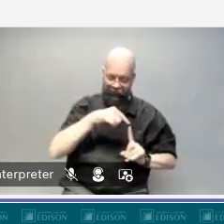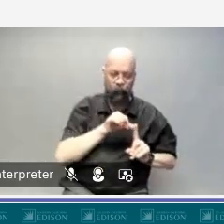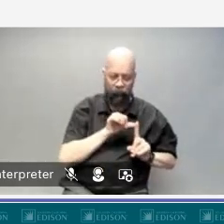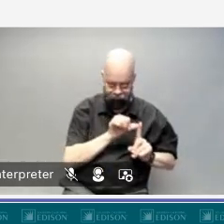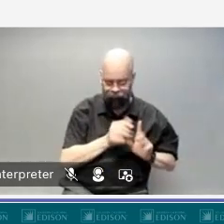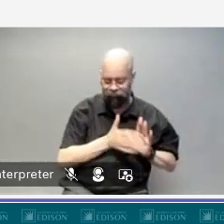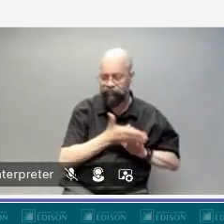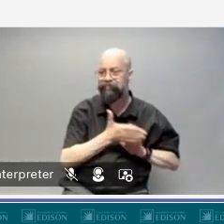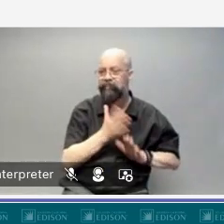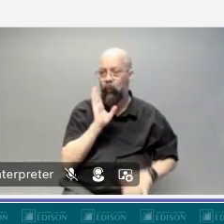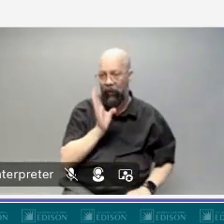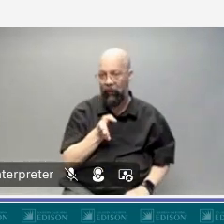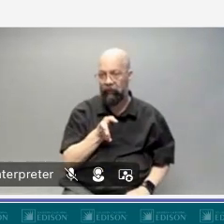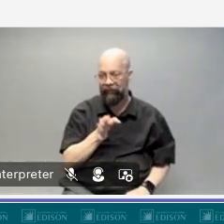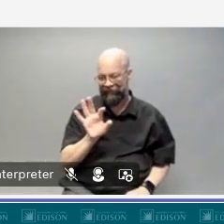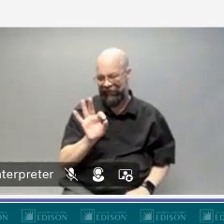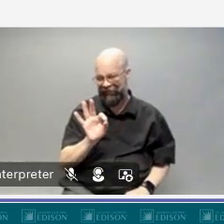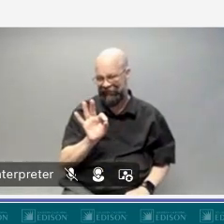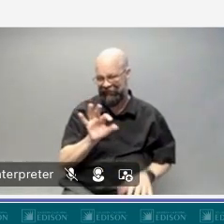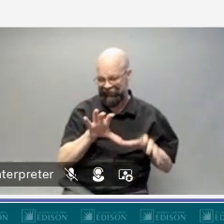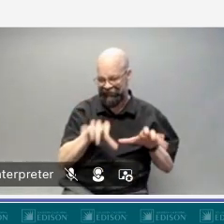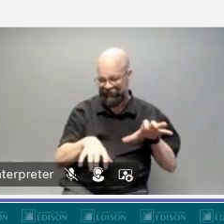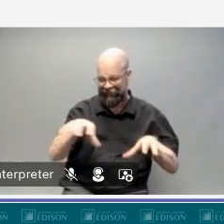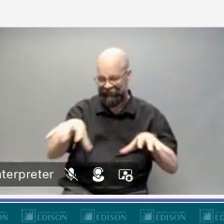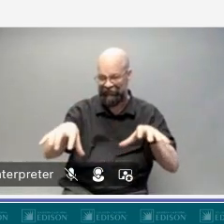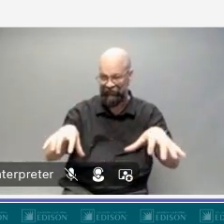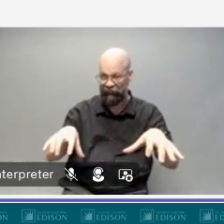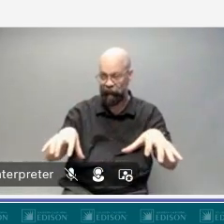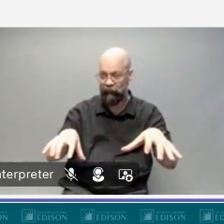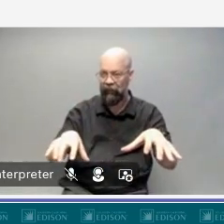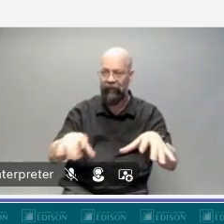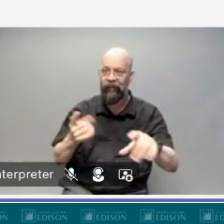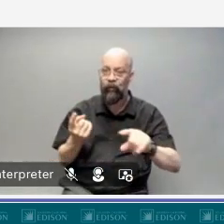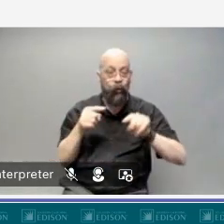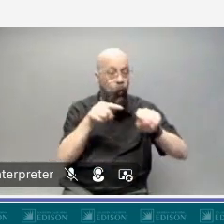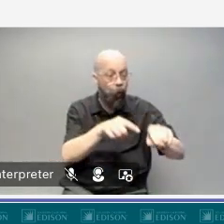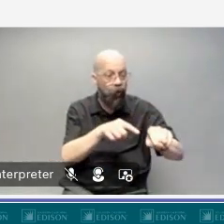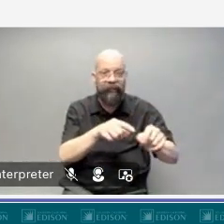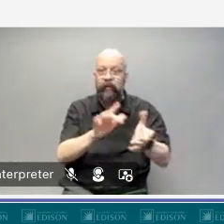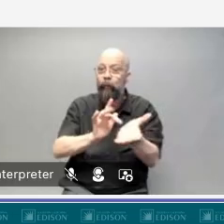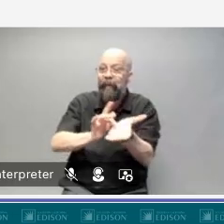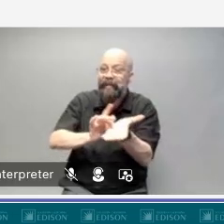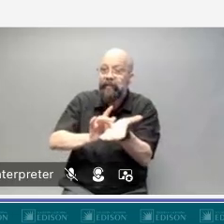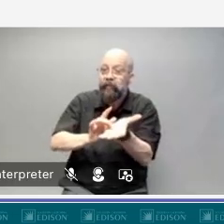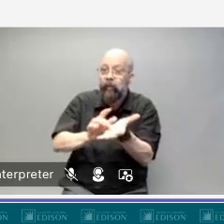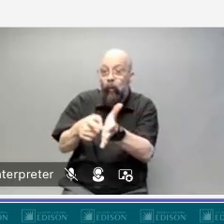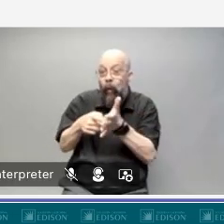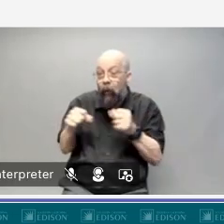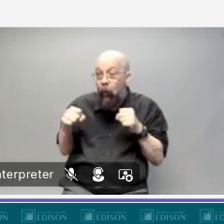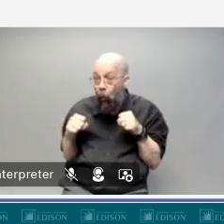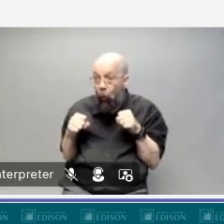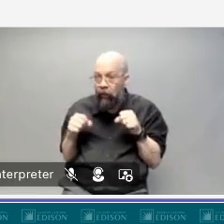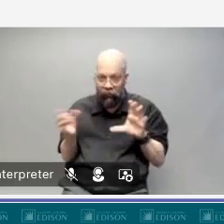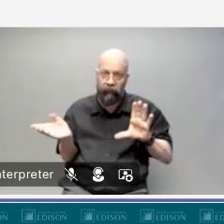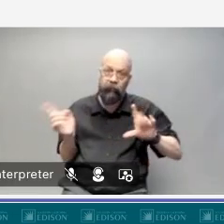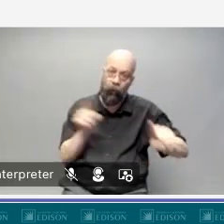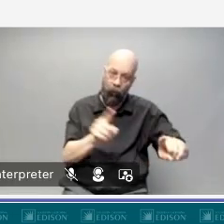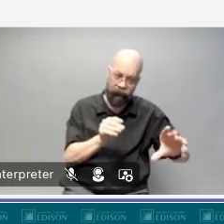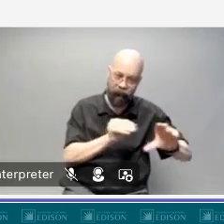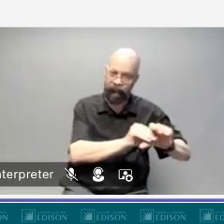And at these locations, you can charge your devices, keep medications at safe temperatures, access the help you